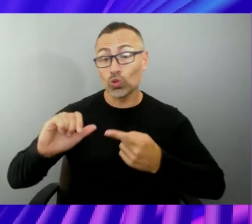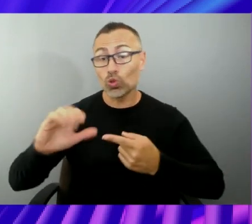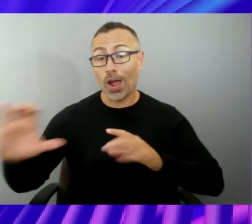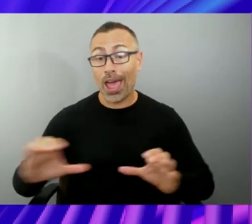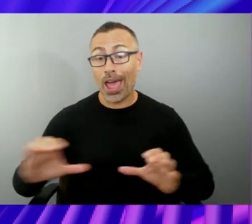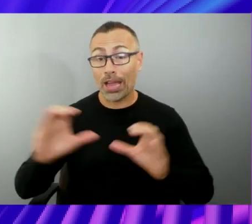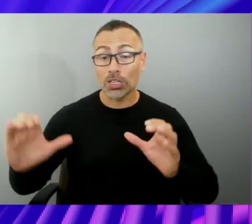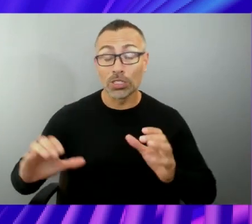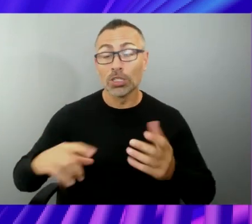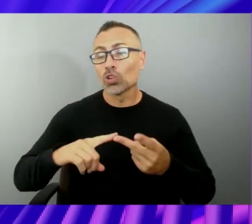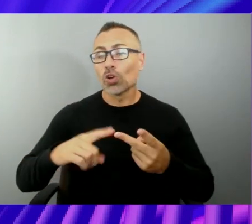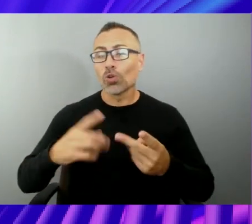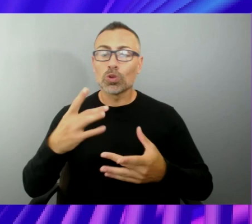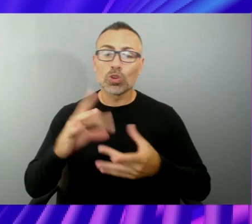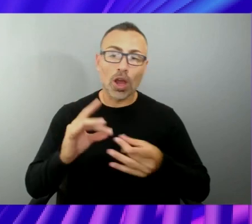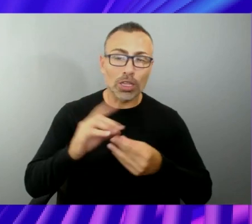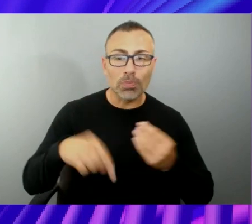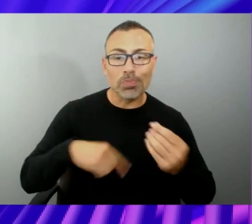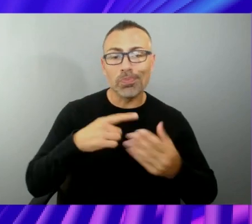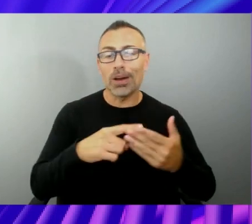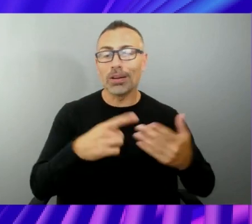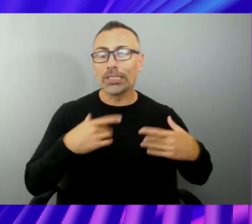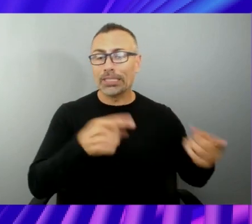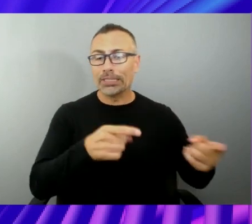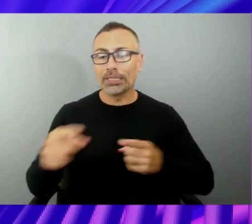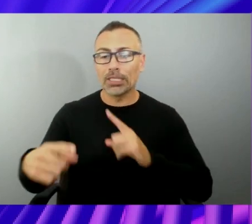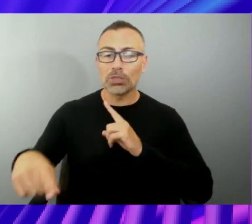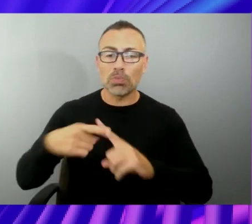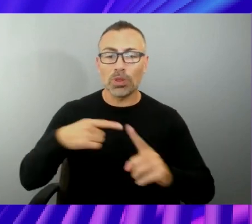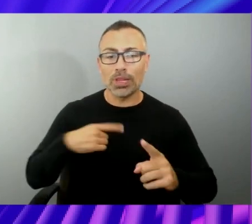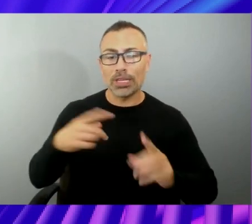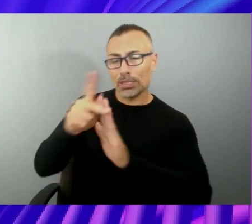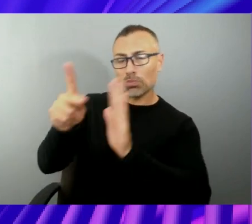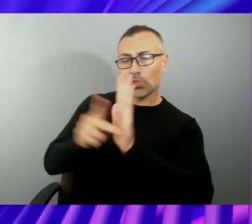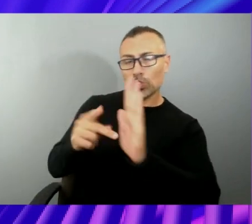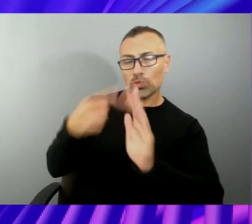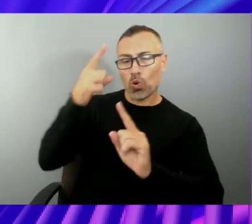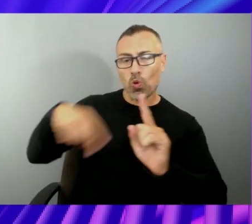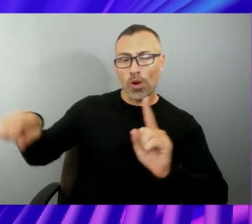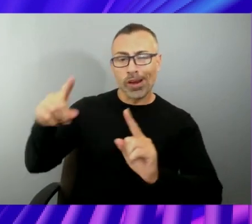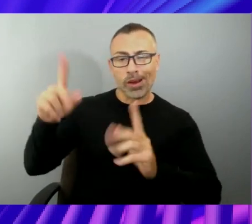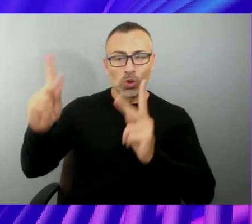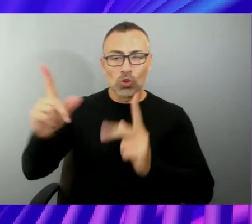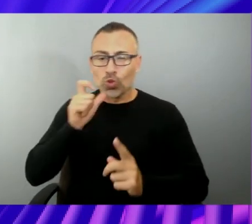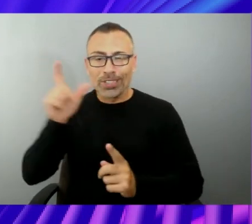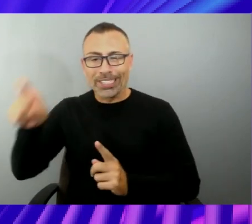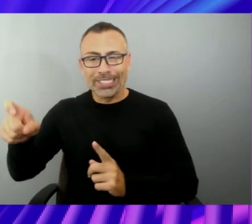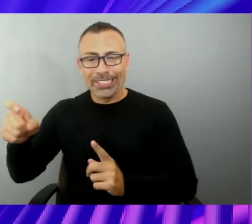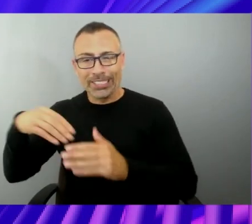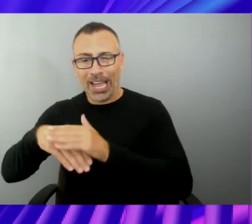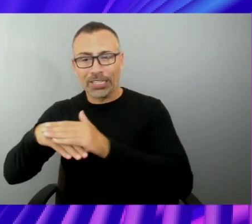definitely, I would say that securing your accounts, using least privilege,